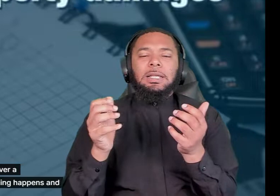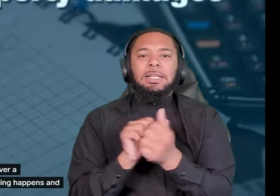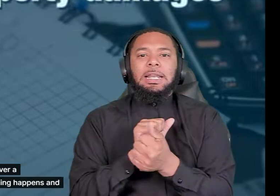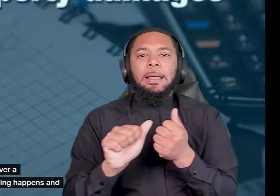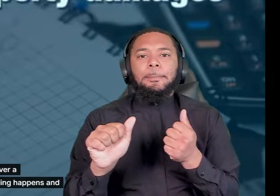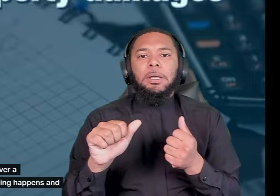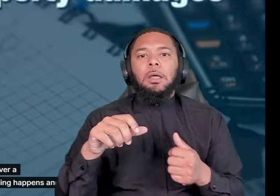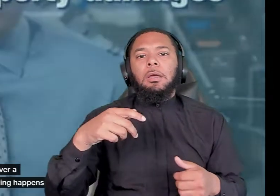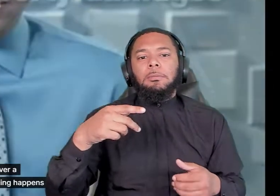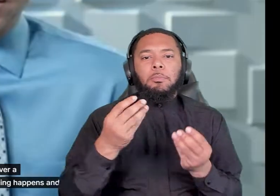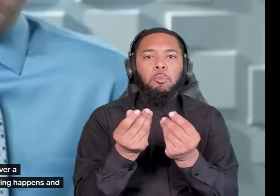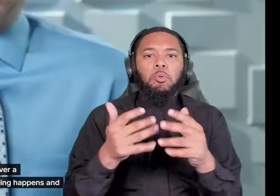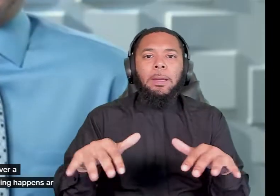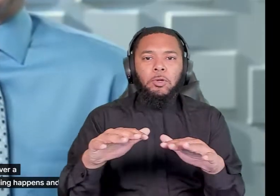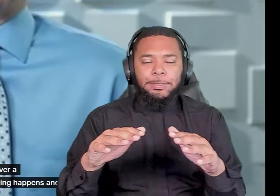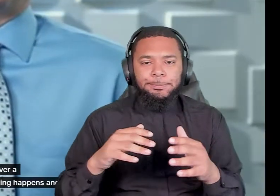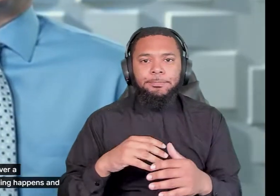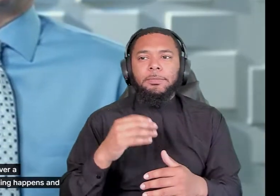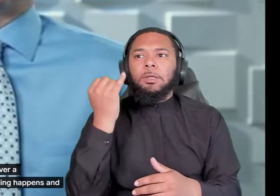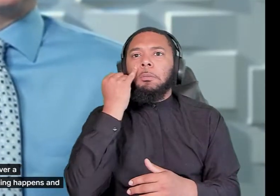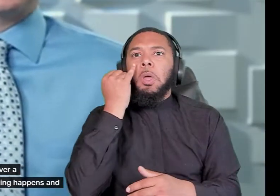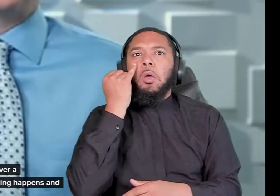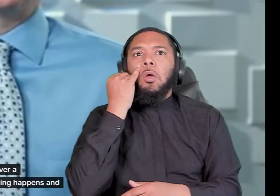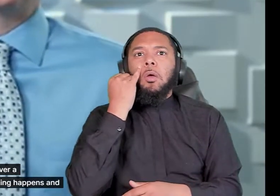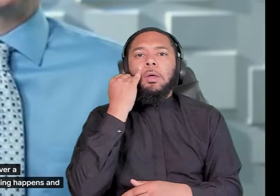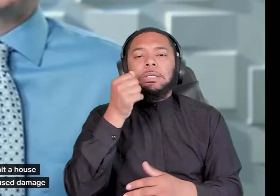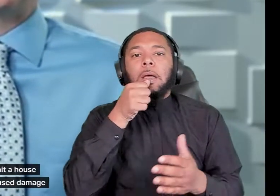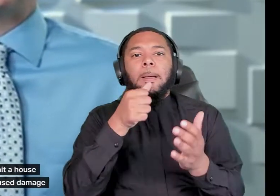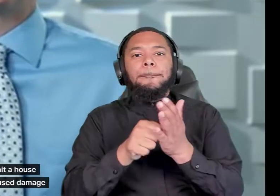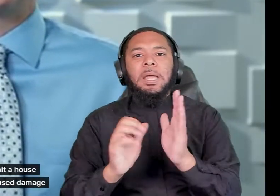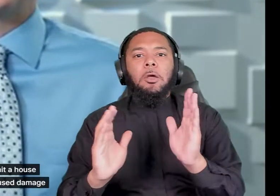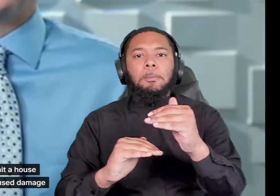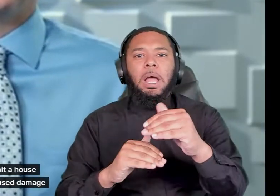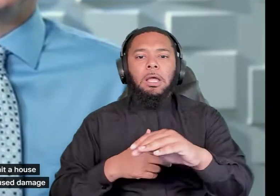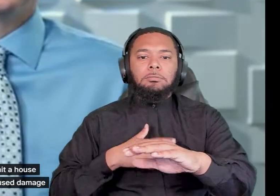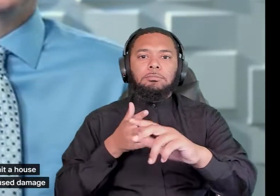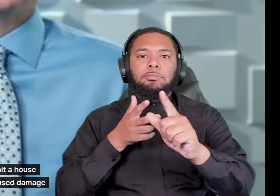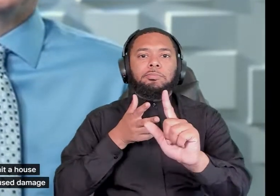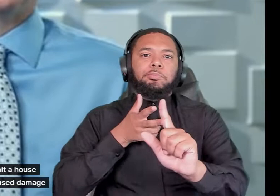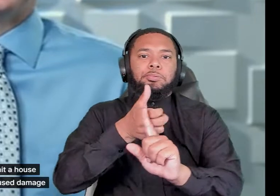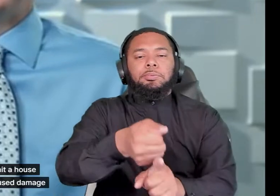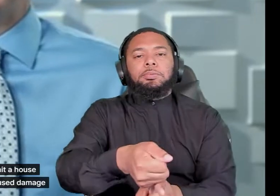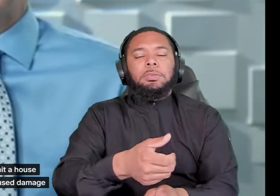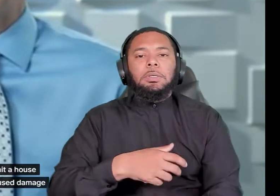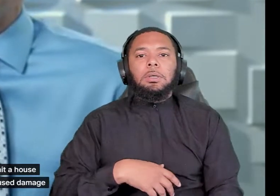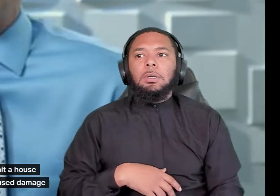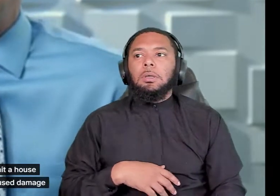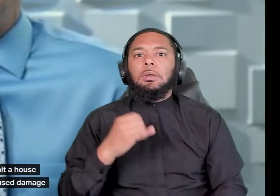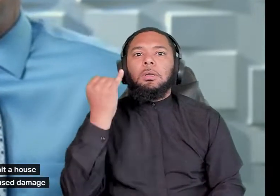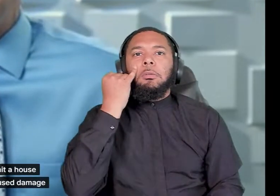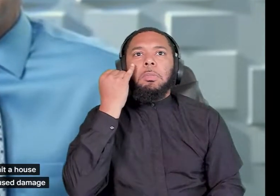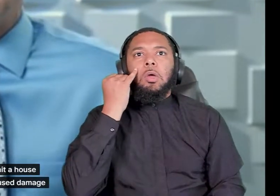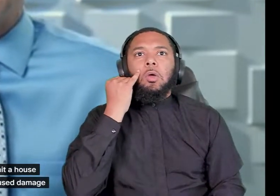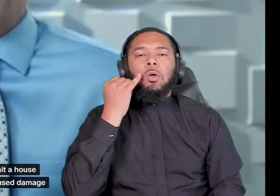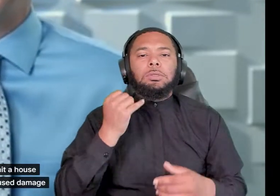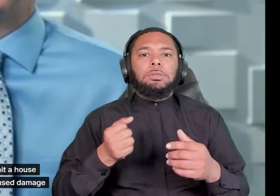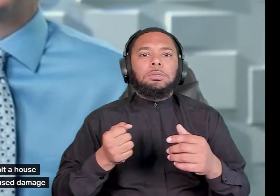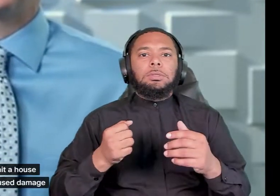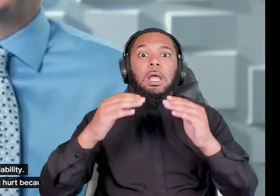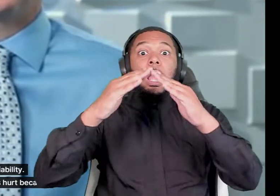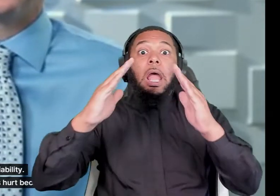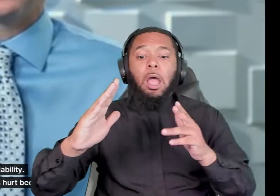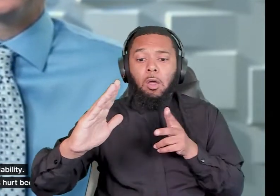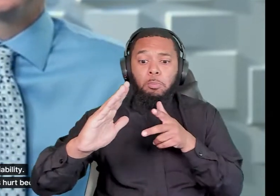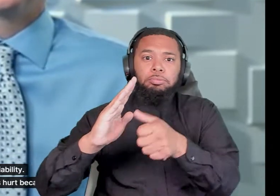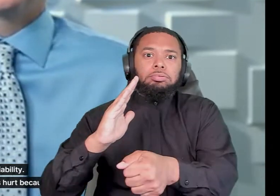let's say I run over a mailbox. Let's say that something happens and I'm out of control and I hit a house or I hit a building and I cause